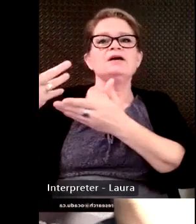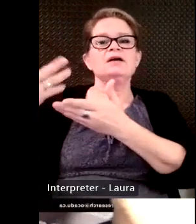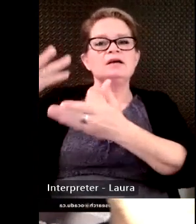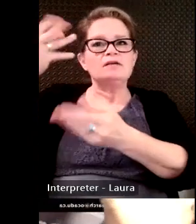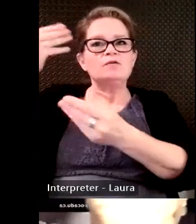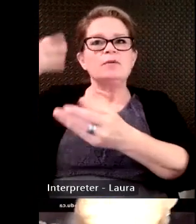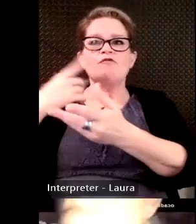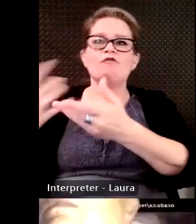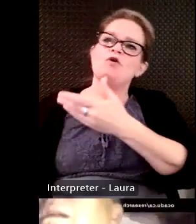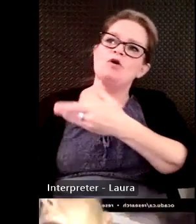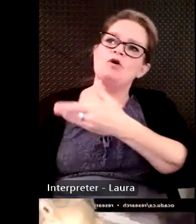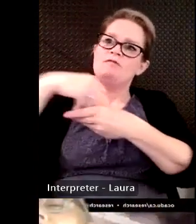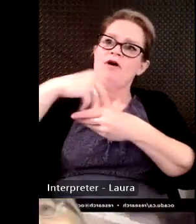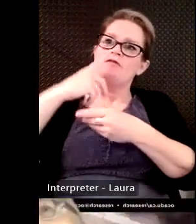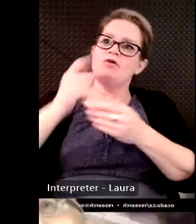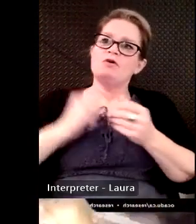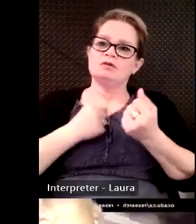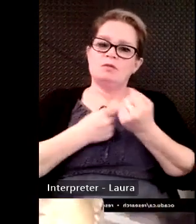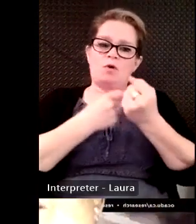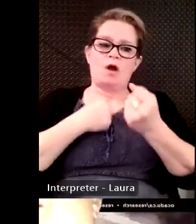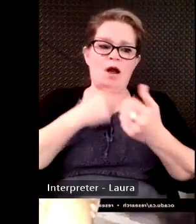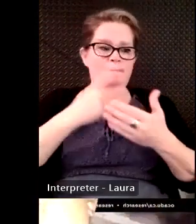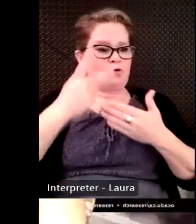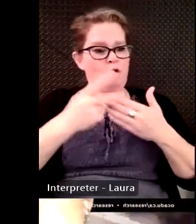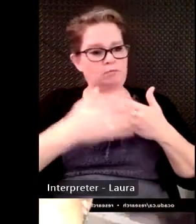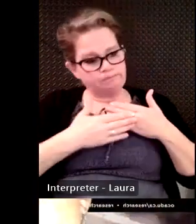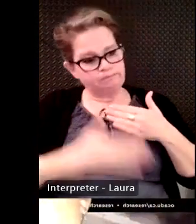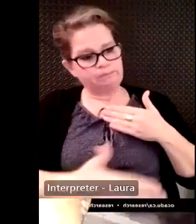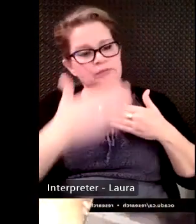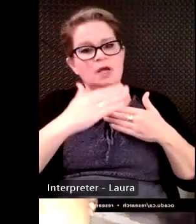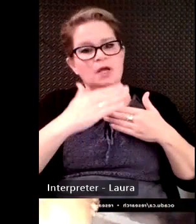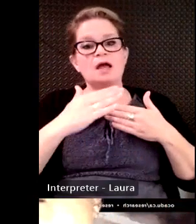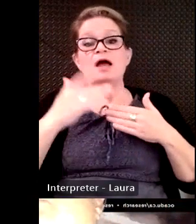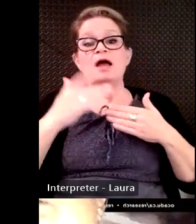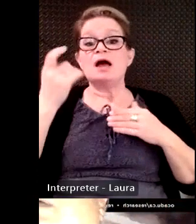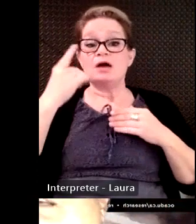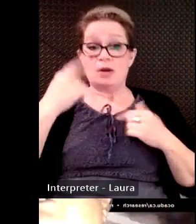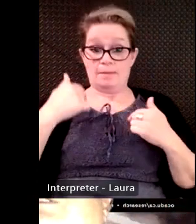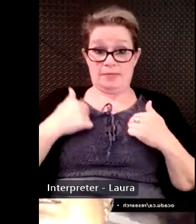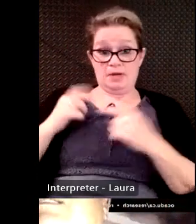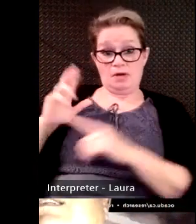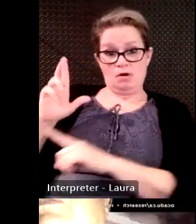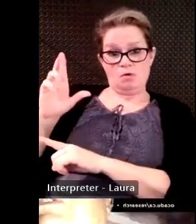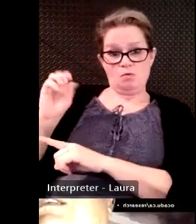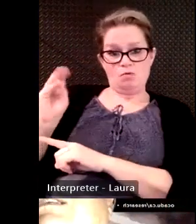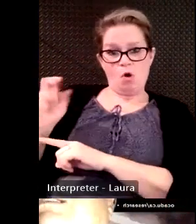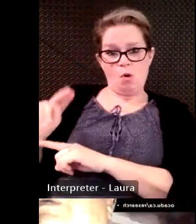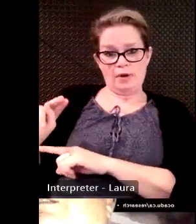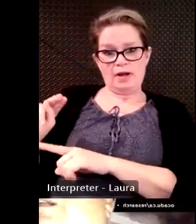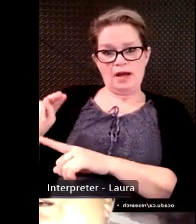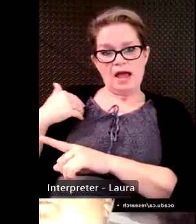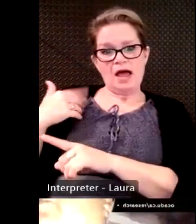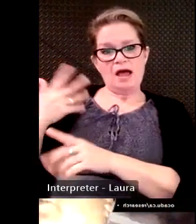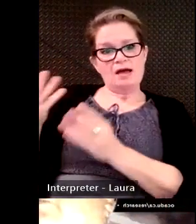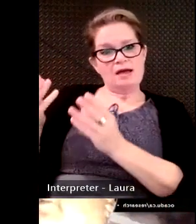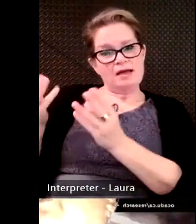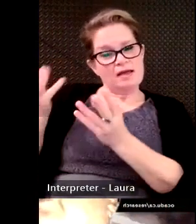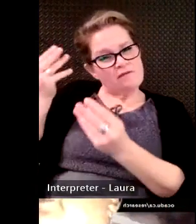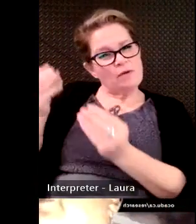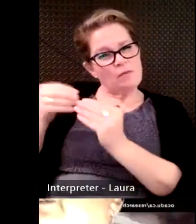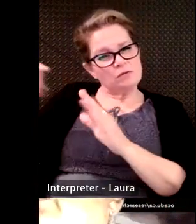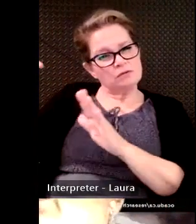well that that Roman and I felt we should share. So be patient and see if there's things that may link up with